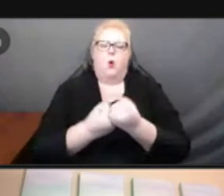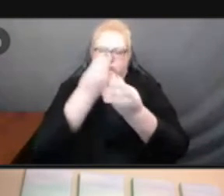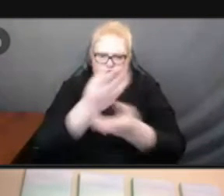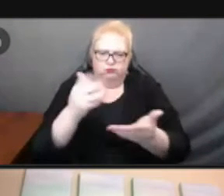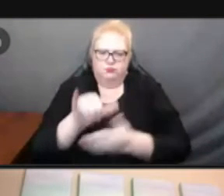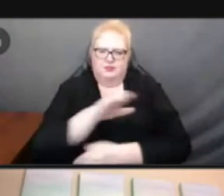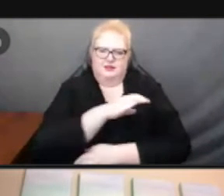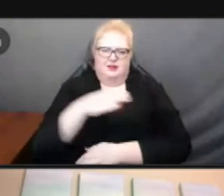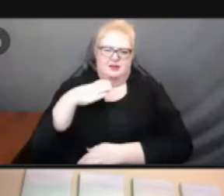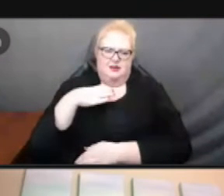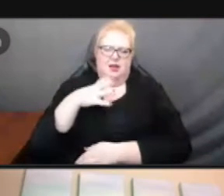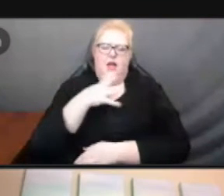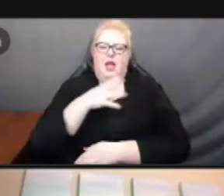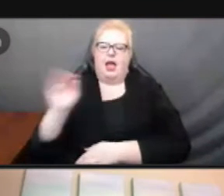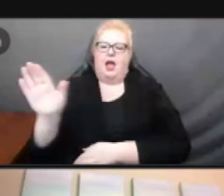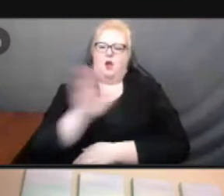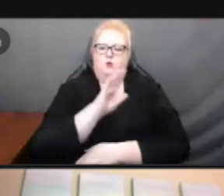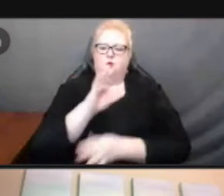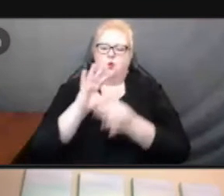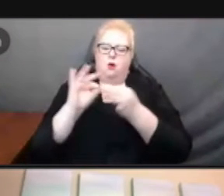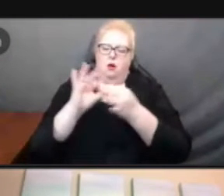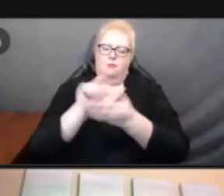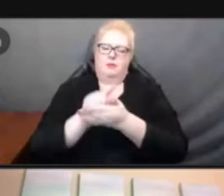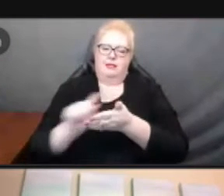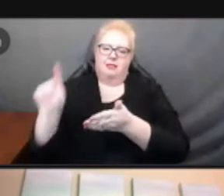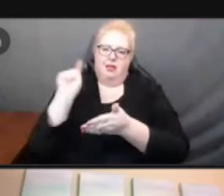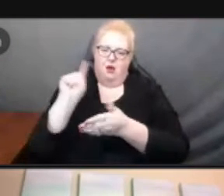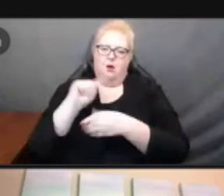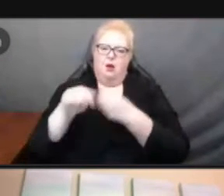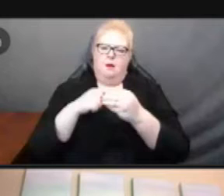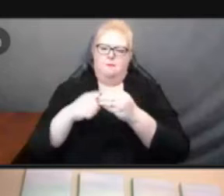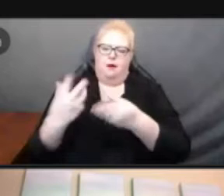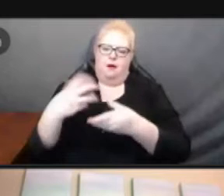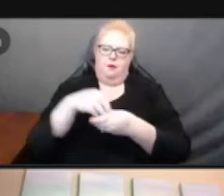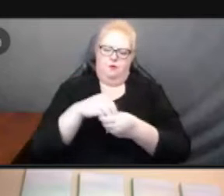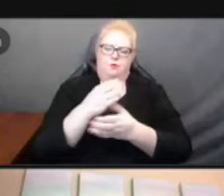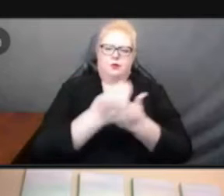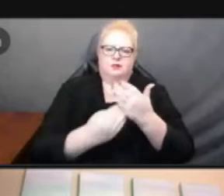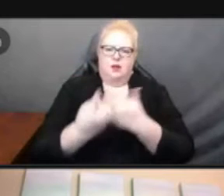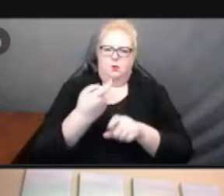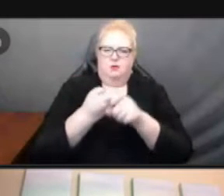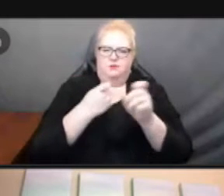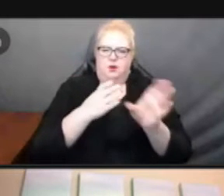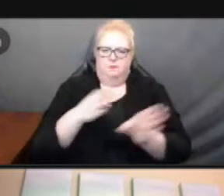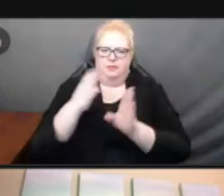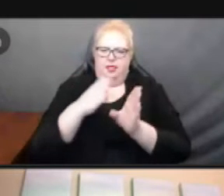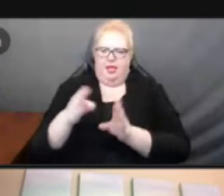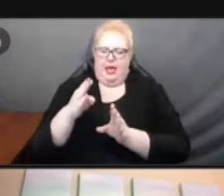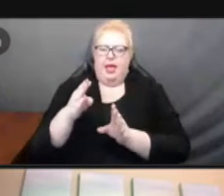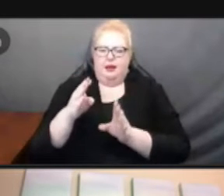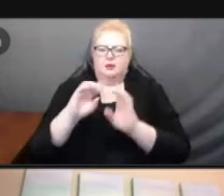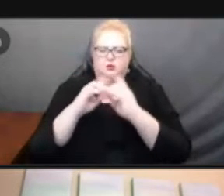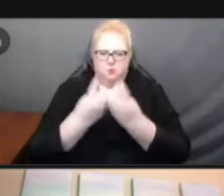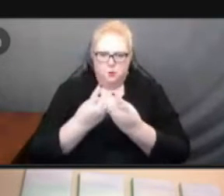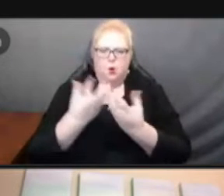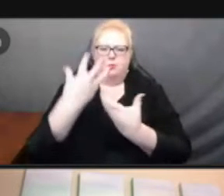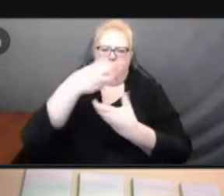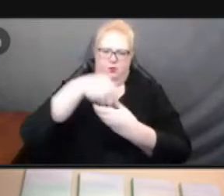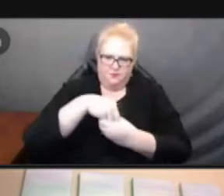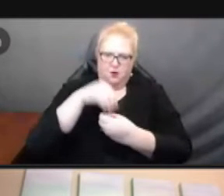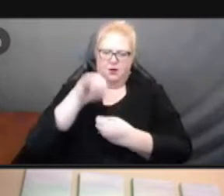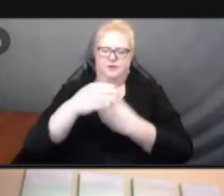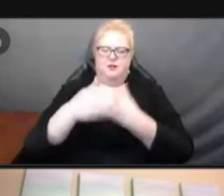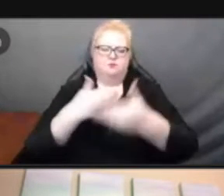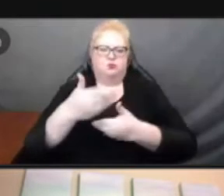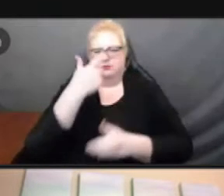colleagues' comment last week about including someone from the planning department to be a part of this process, because we know a lot of